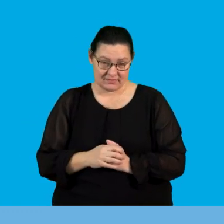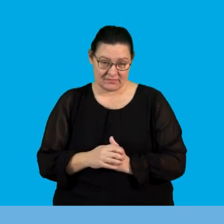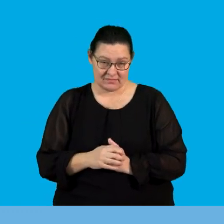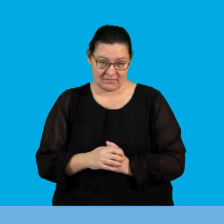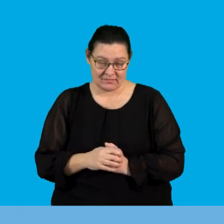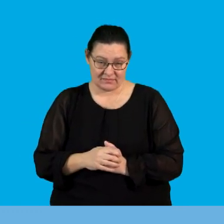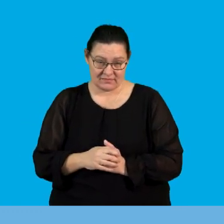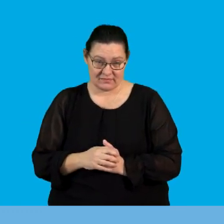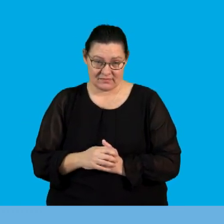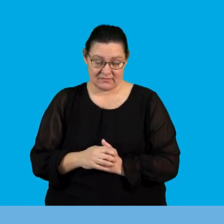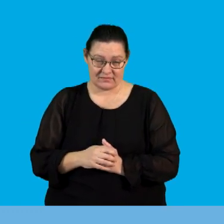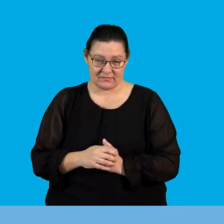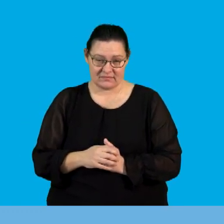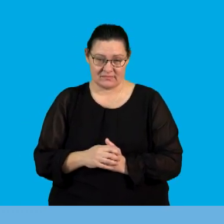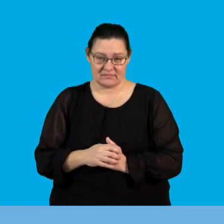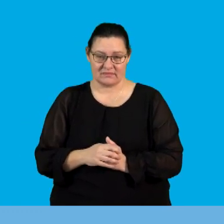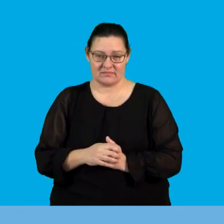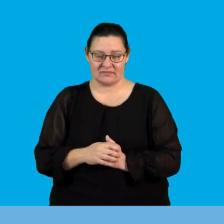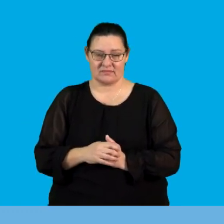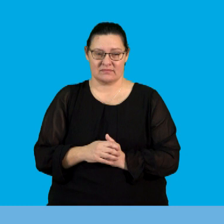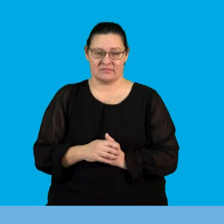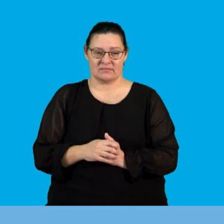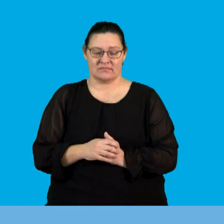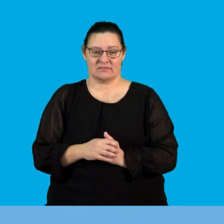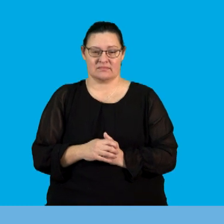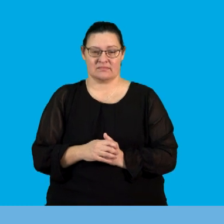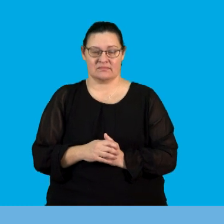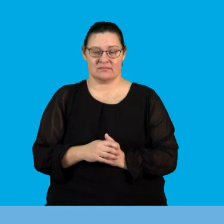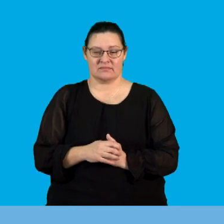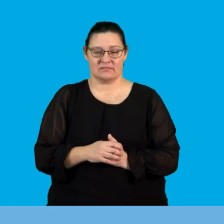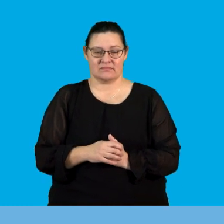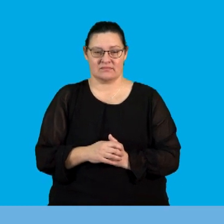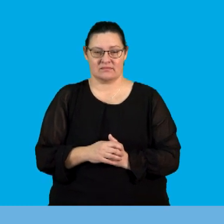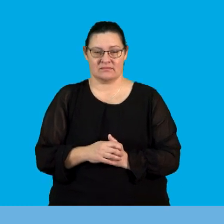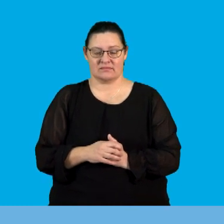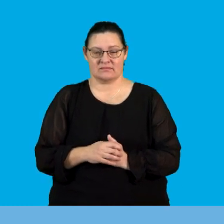because we do not have chlorine in this reaction, so it's just going to be sodium